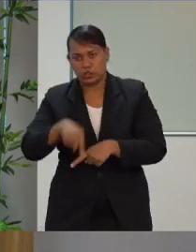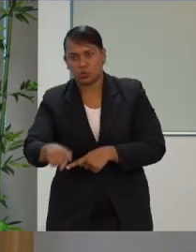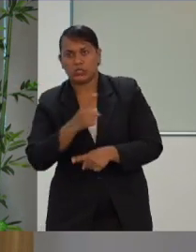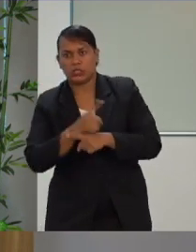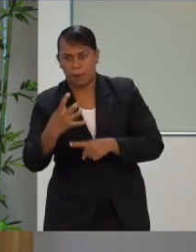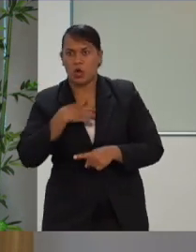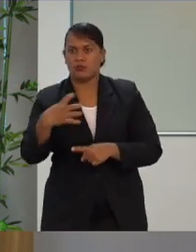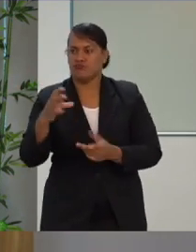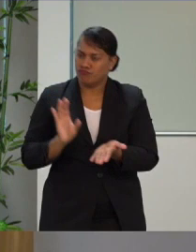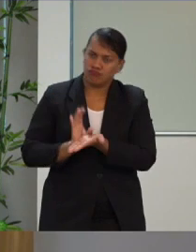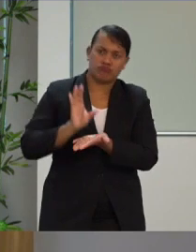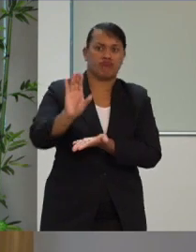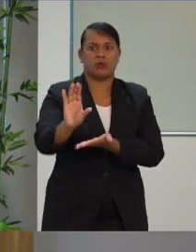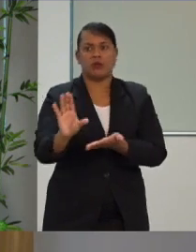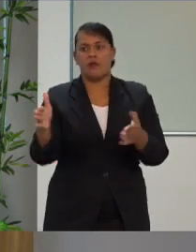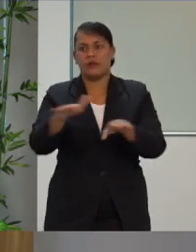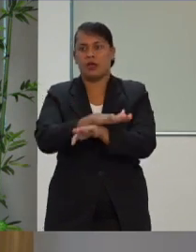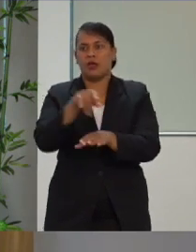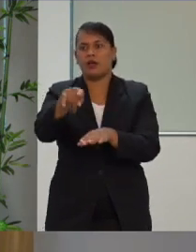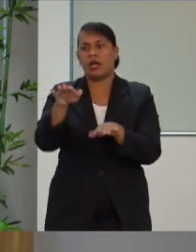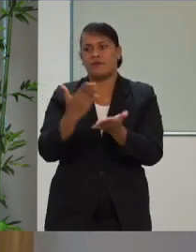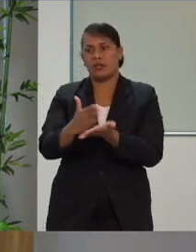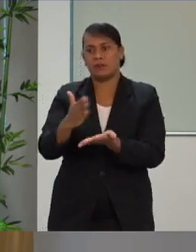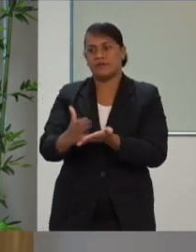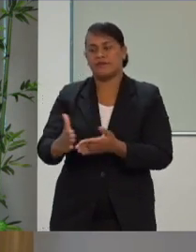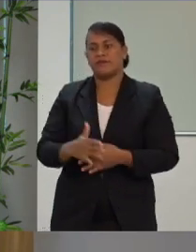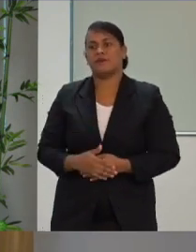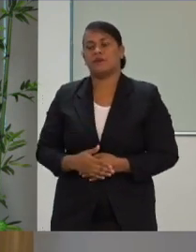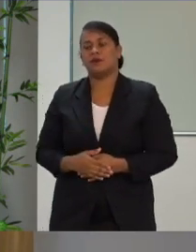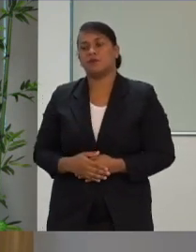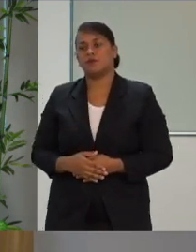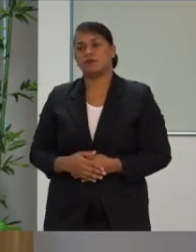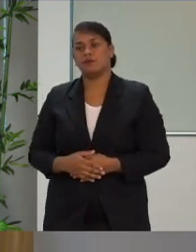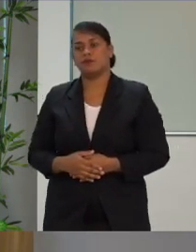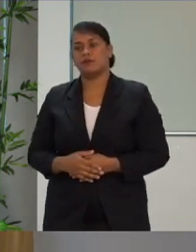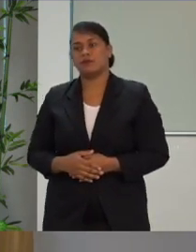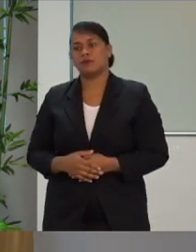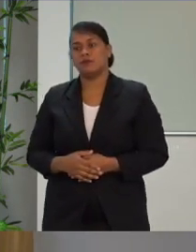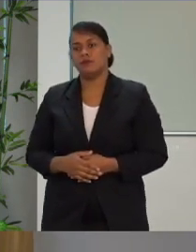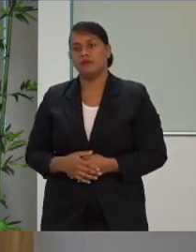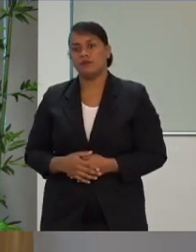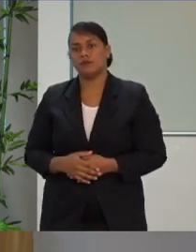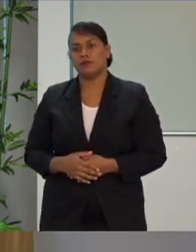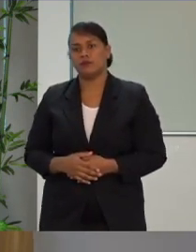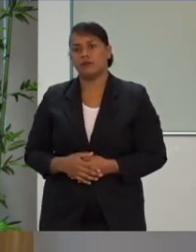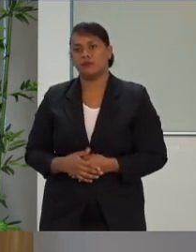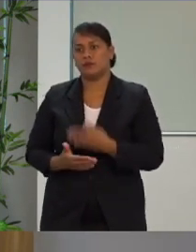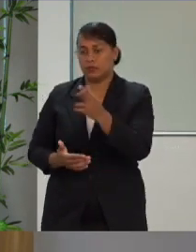So there's some bent among the legal fraternity that the Fiji may be lacking laws in terms of,